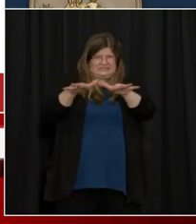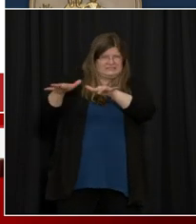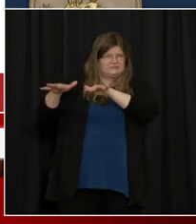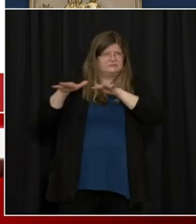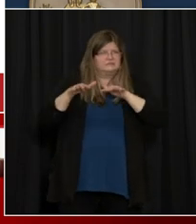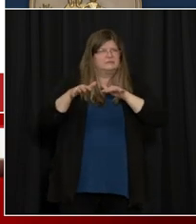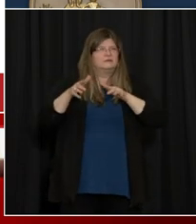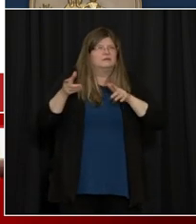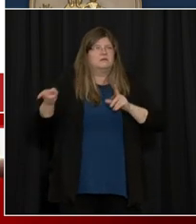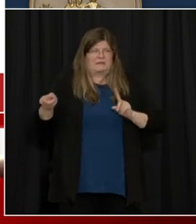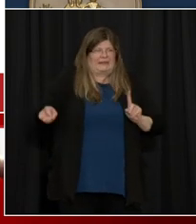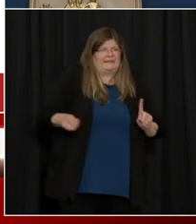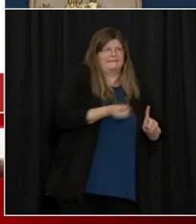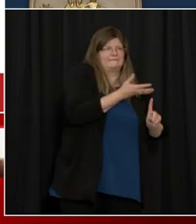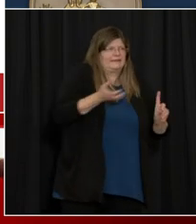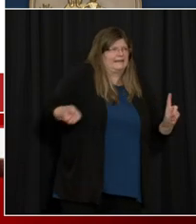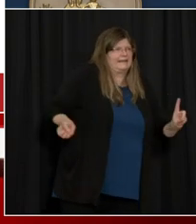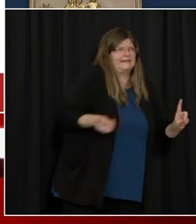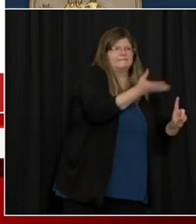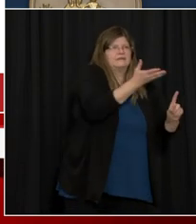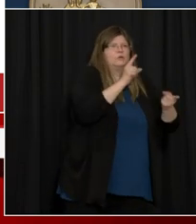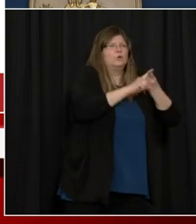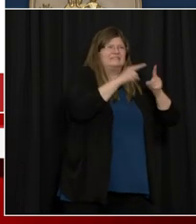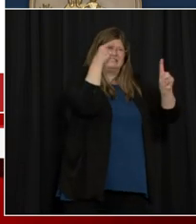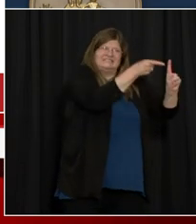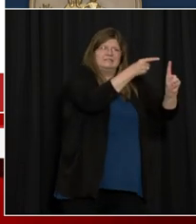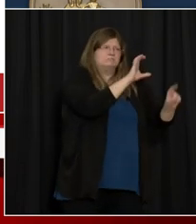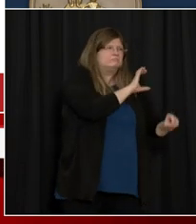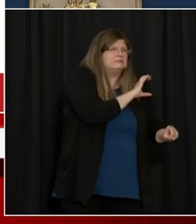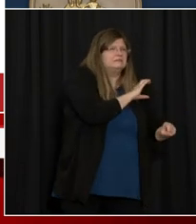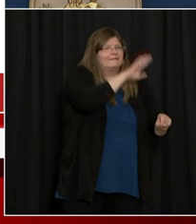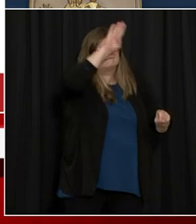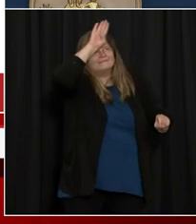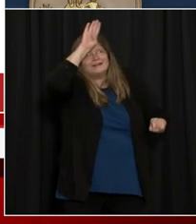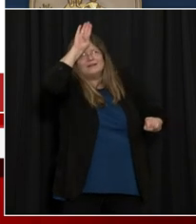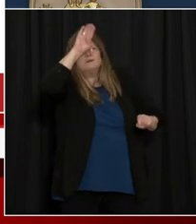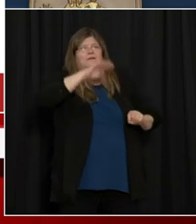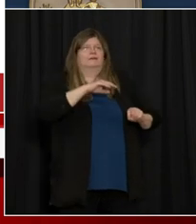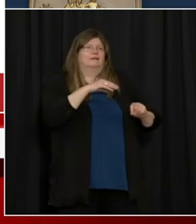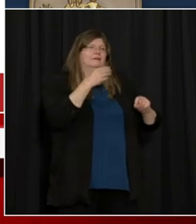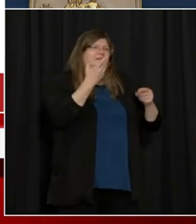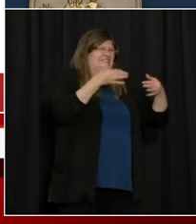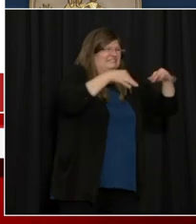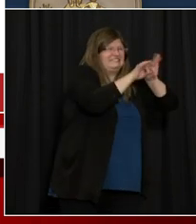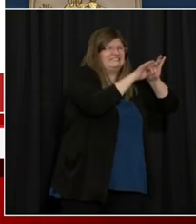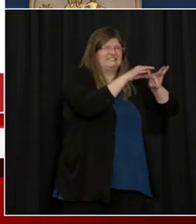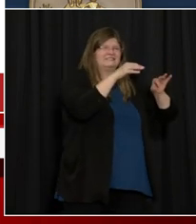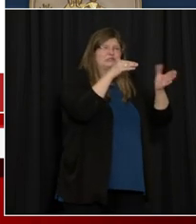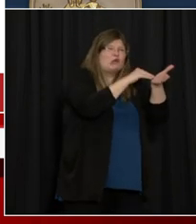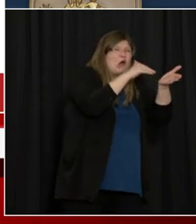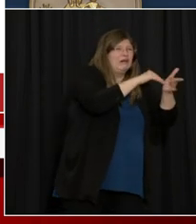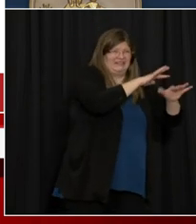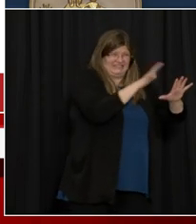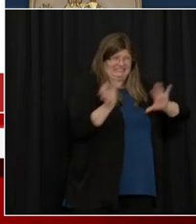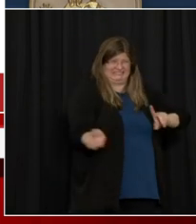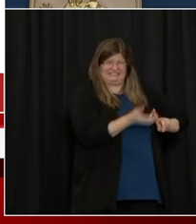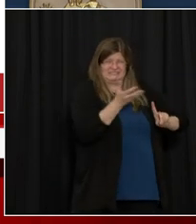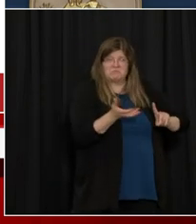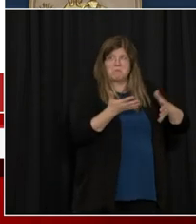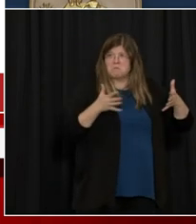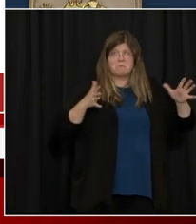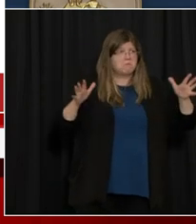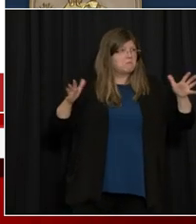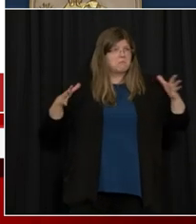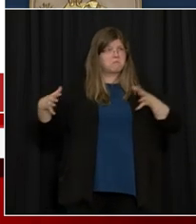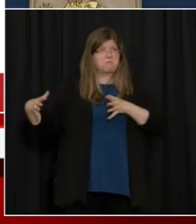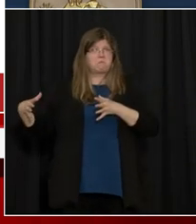select private needs. And those select private needs have been healthcare workers. We've been focused on